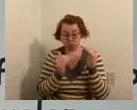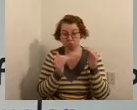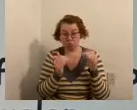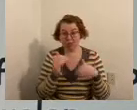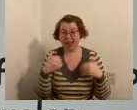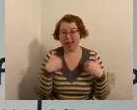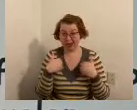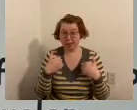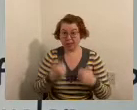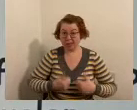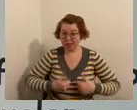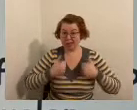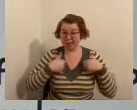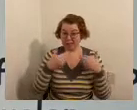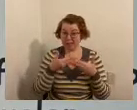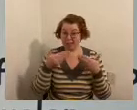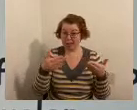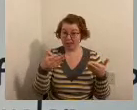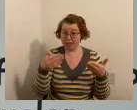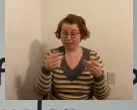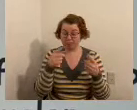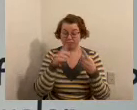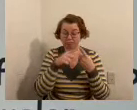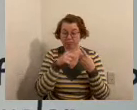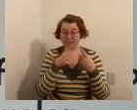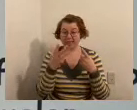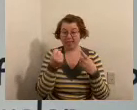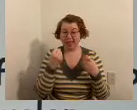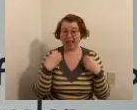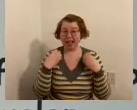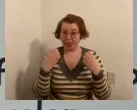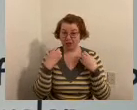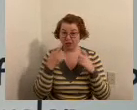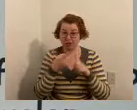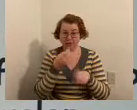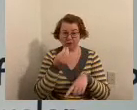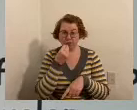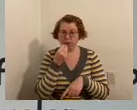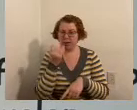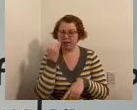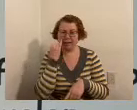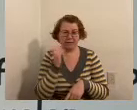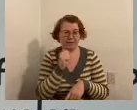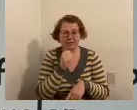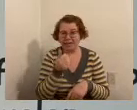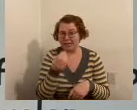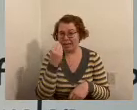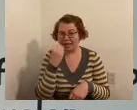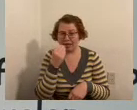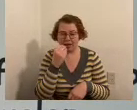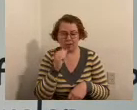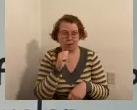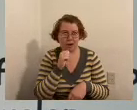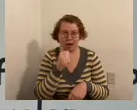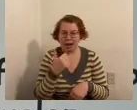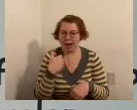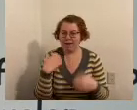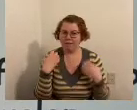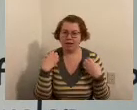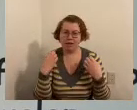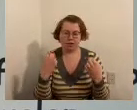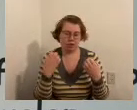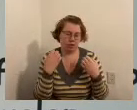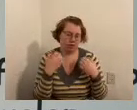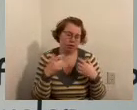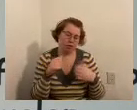Animals are living things. They get energy from food. If they didn't eat, they would not have energy. They would not